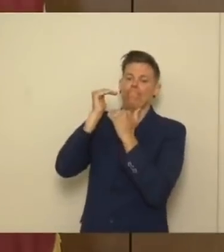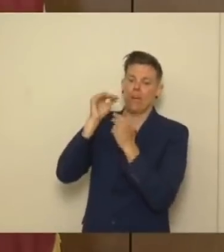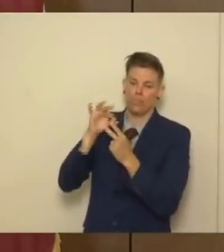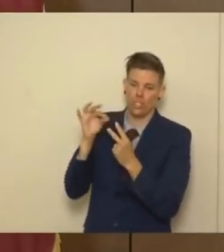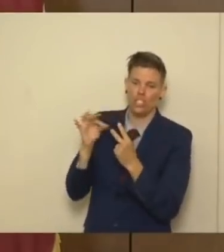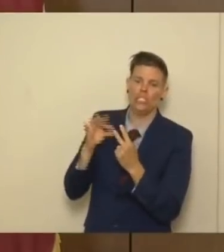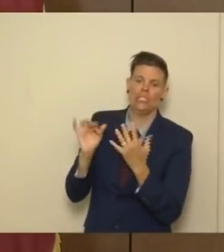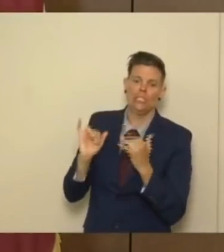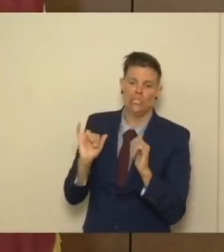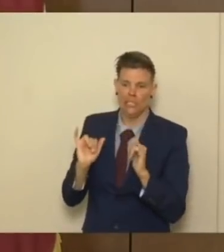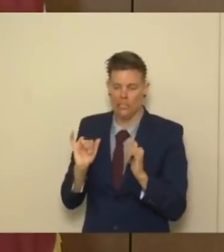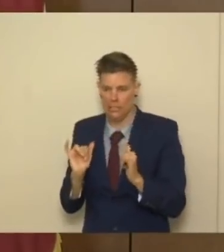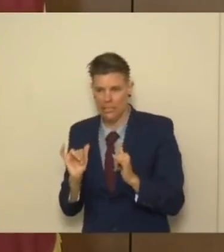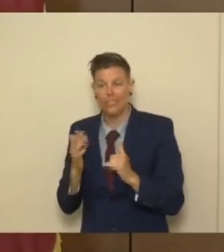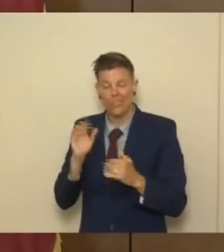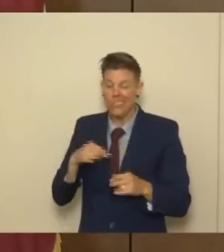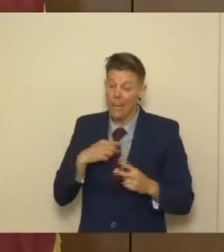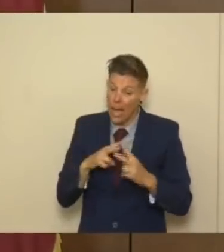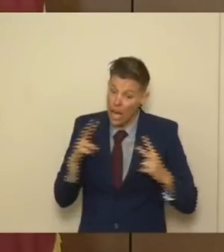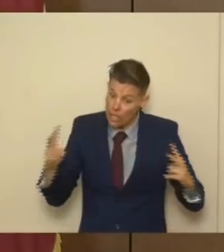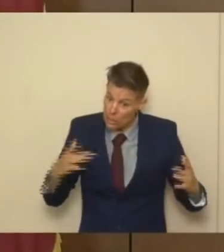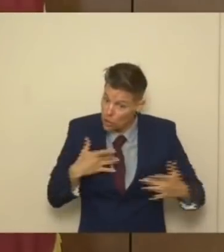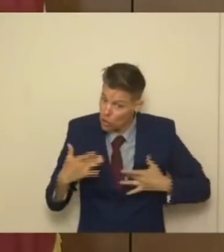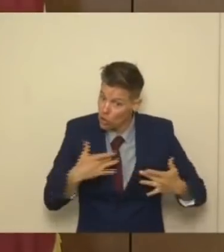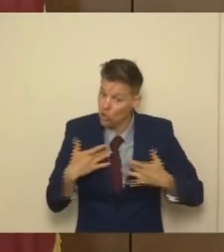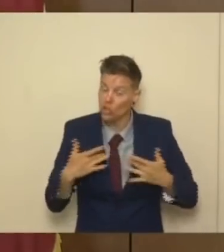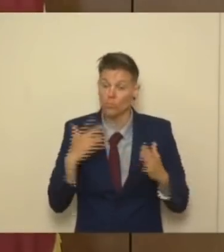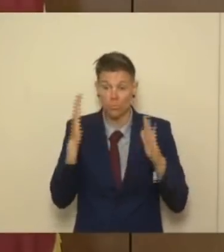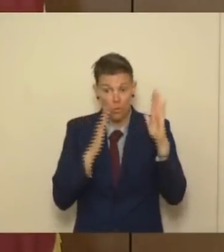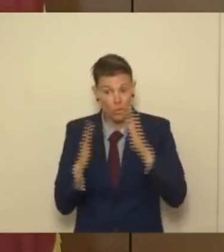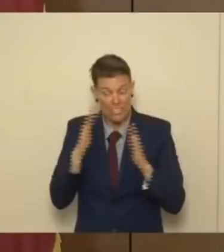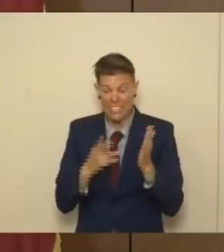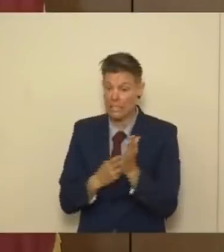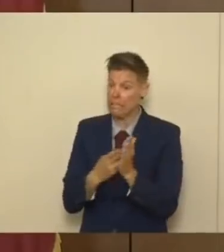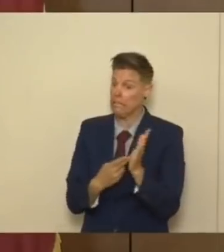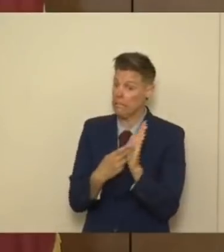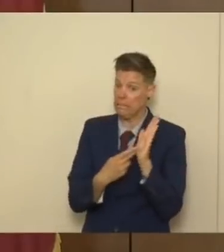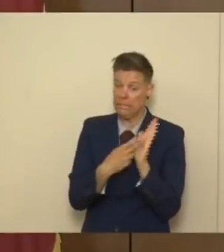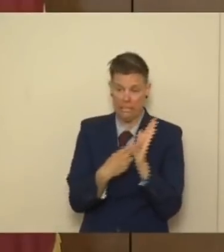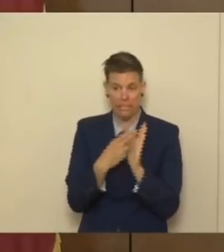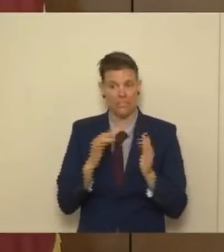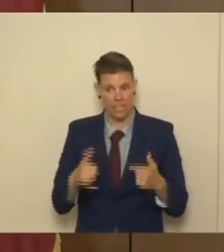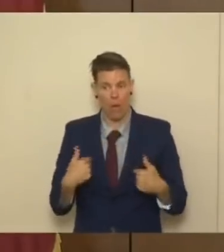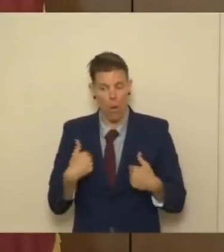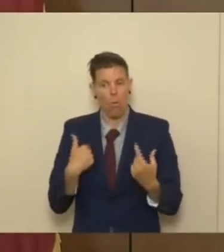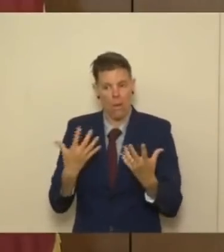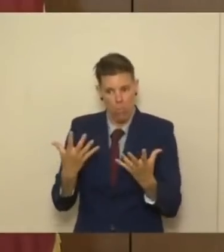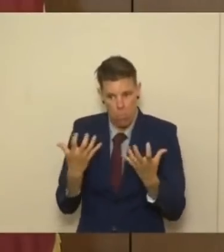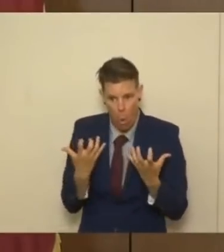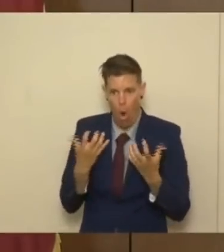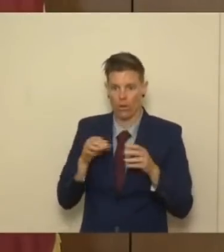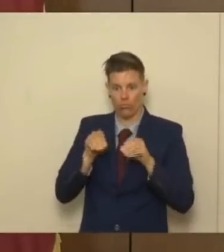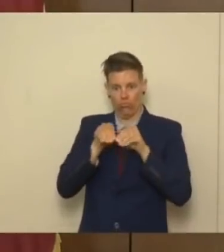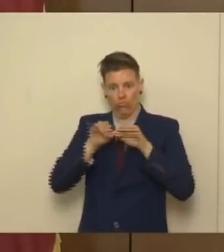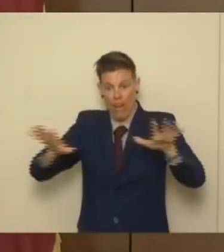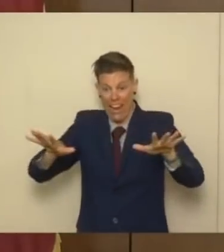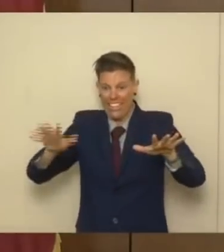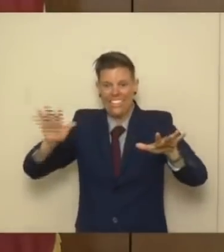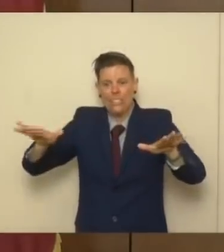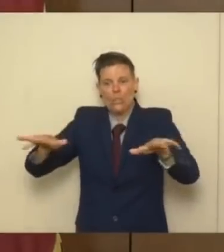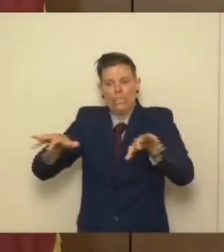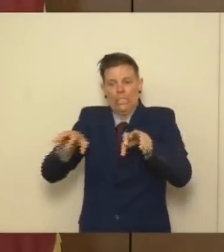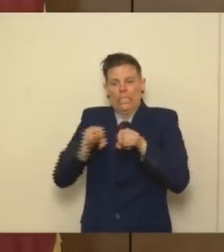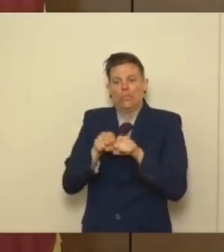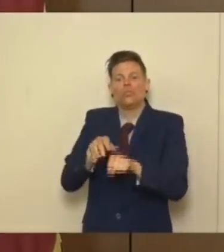quite frankly, it is one of the major reasons we want to try to slow the rate of spread in every county, because it minimizes